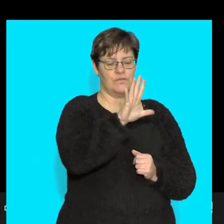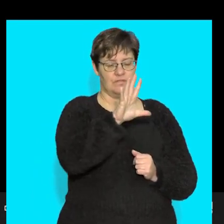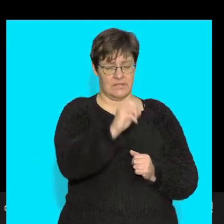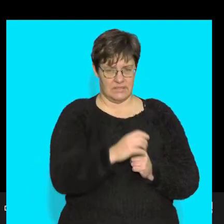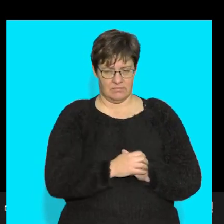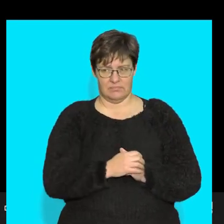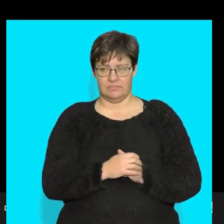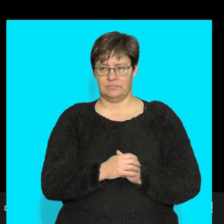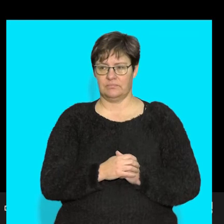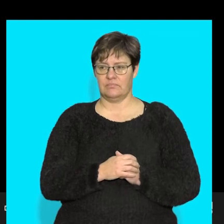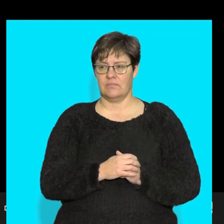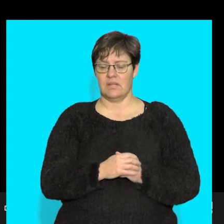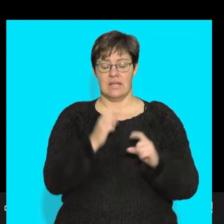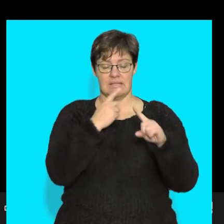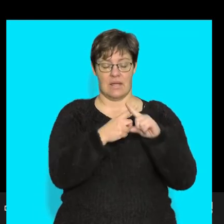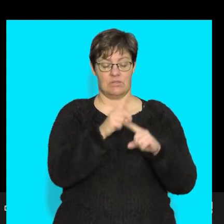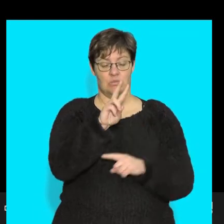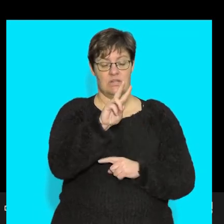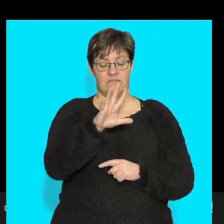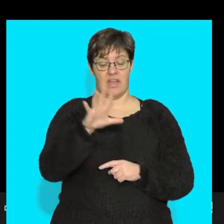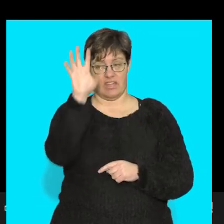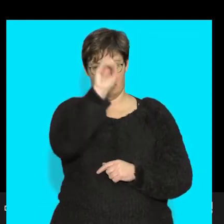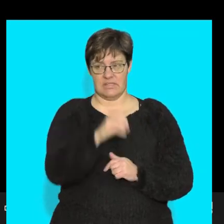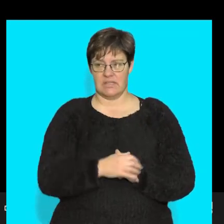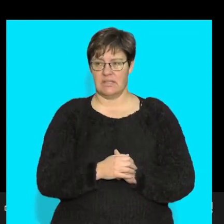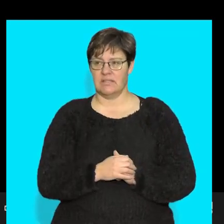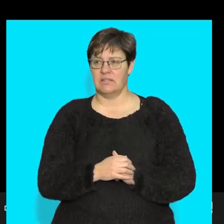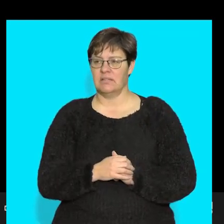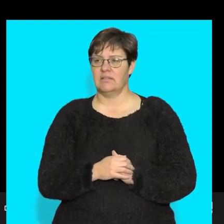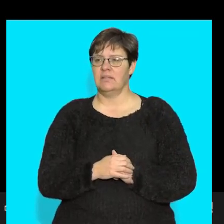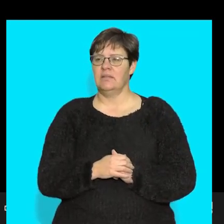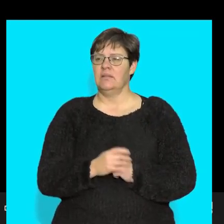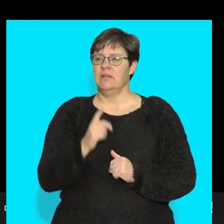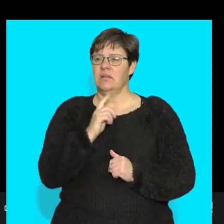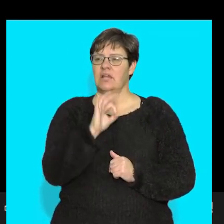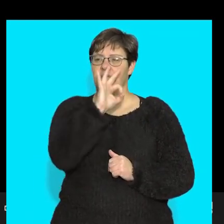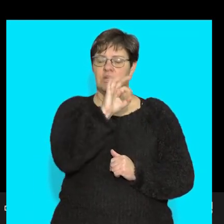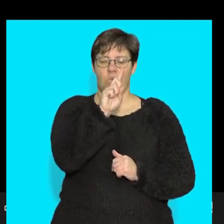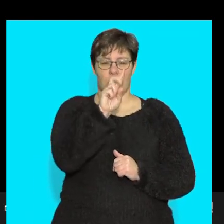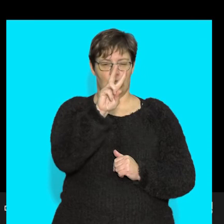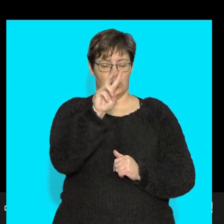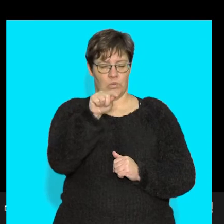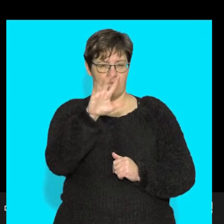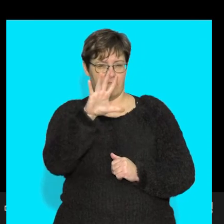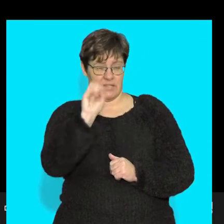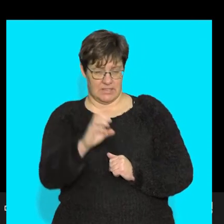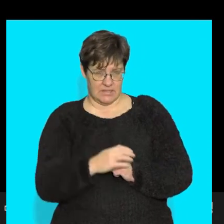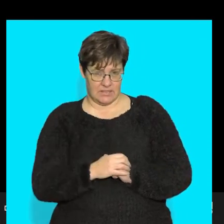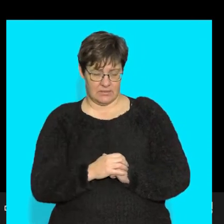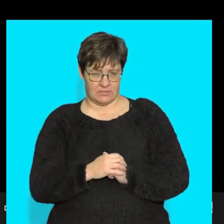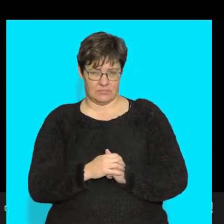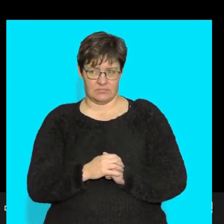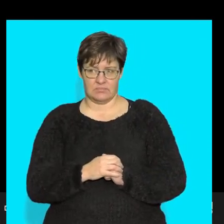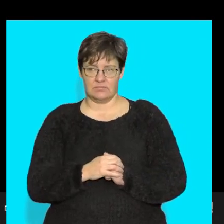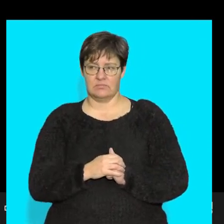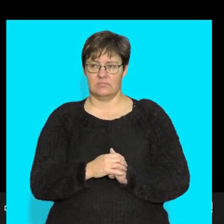1,250 multiplied by the 25%, which is actually 312 rands